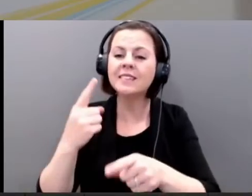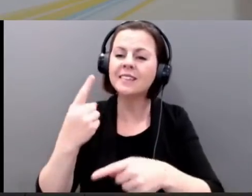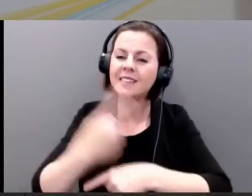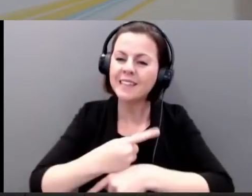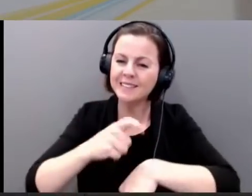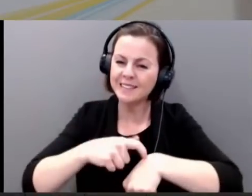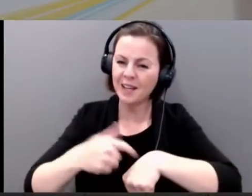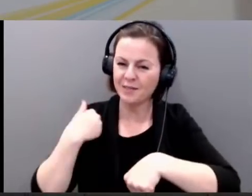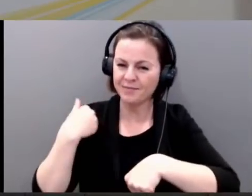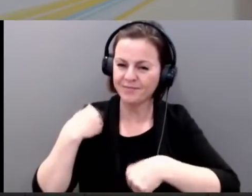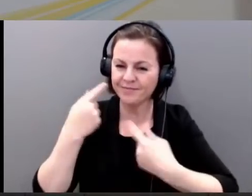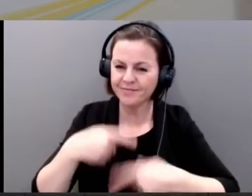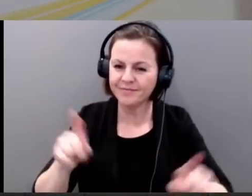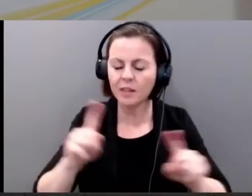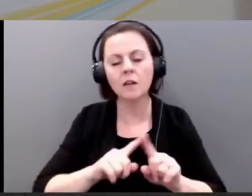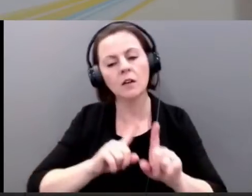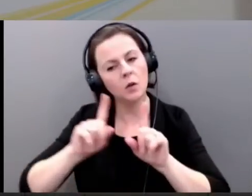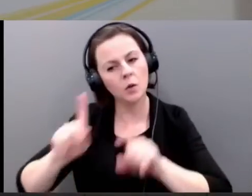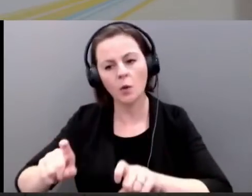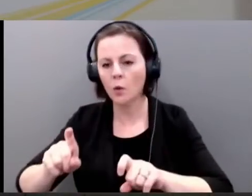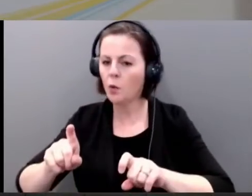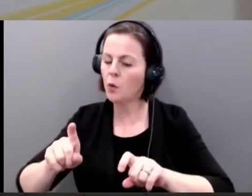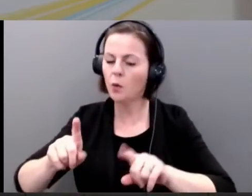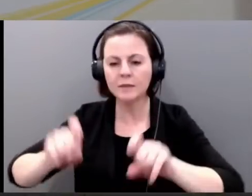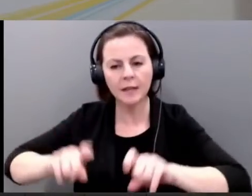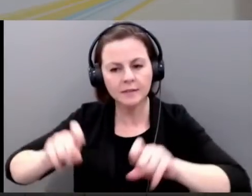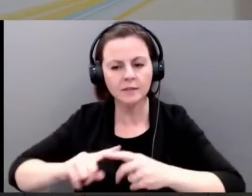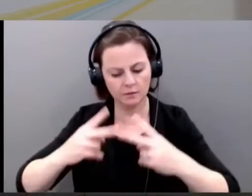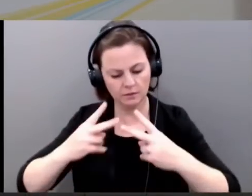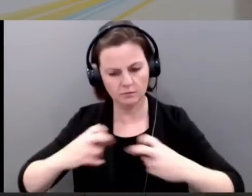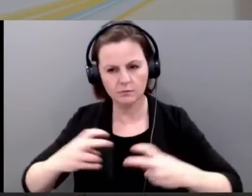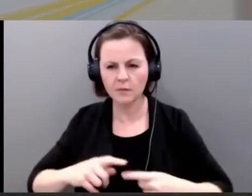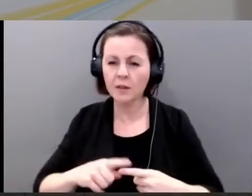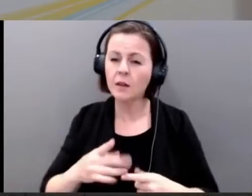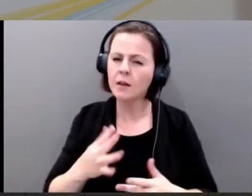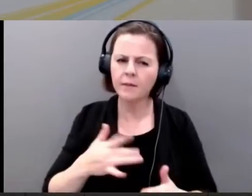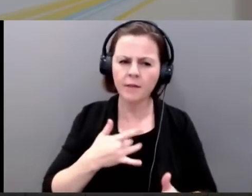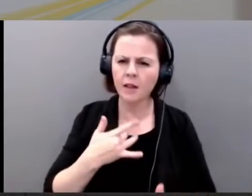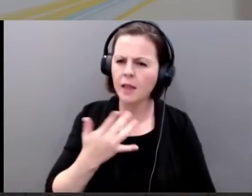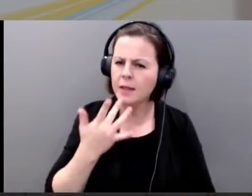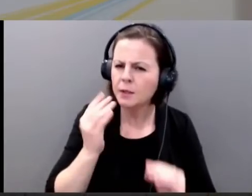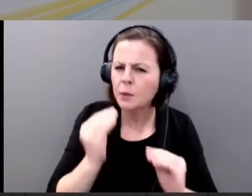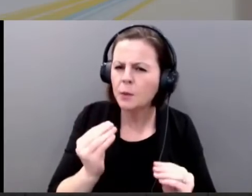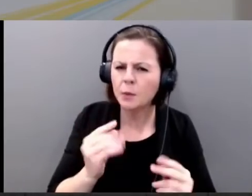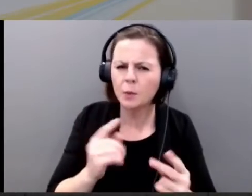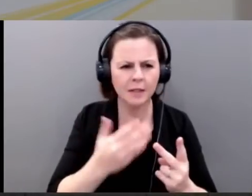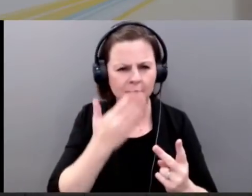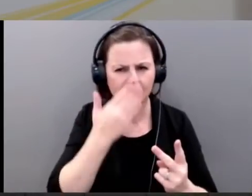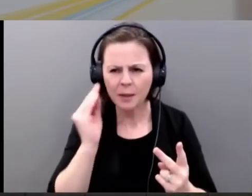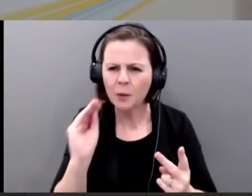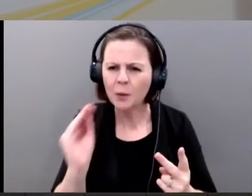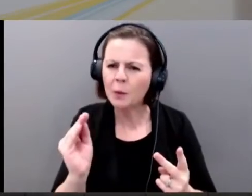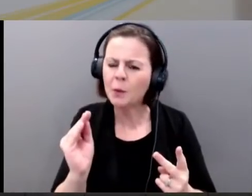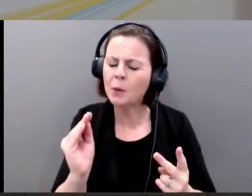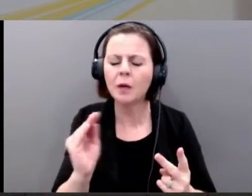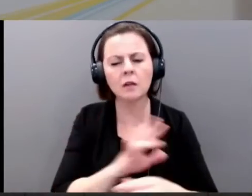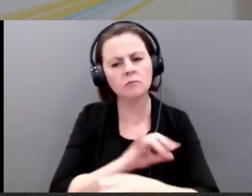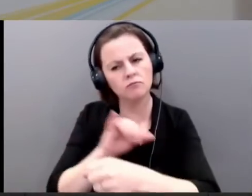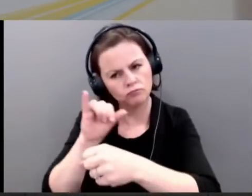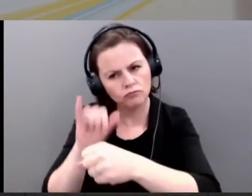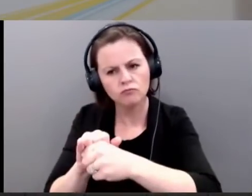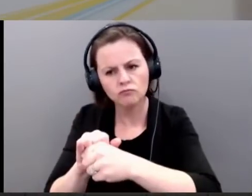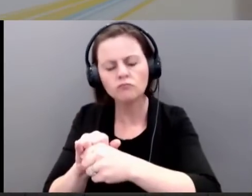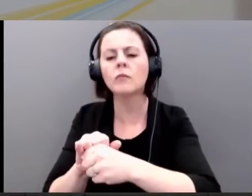develop, including sudden loss of taste or smell, to please arrange to be tested for COVID-19 and self-isolate until the results are